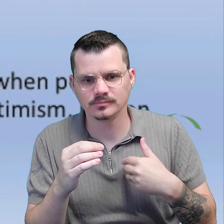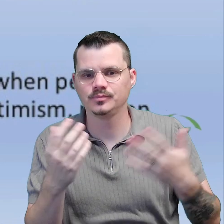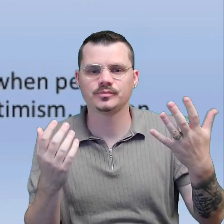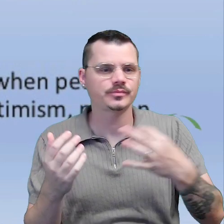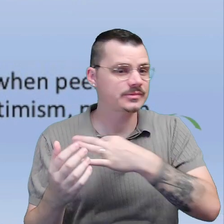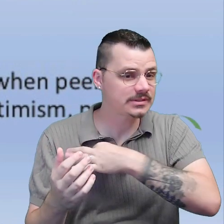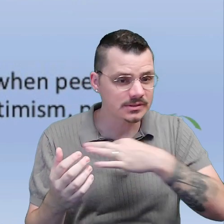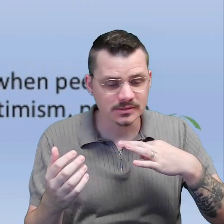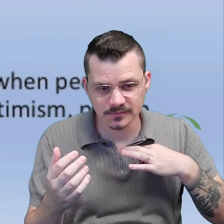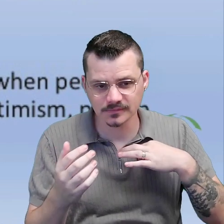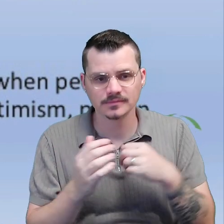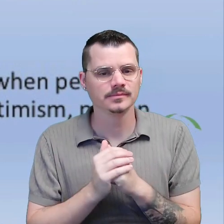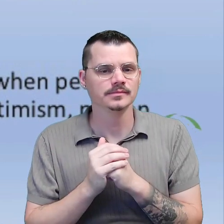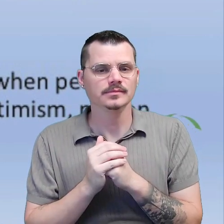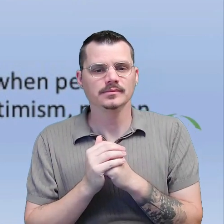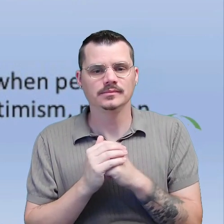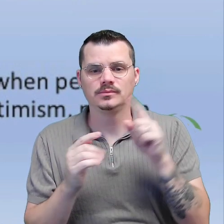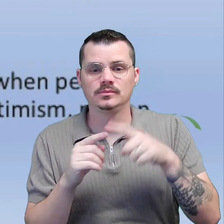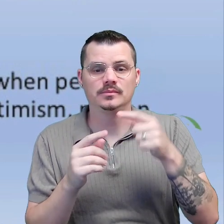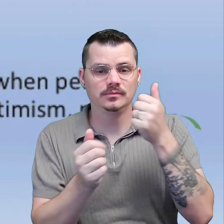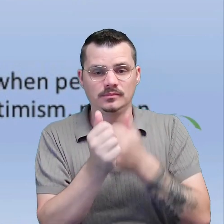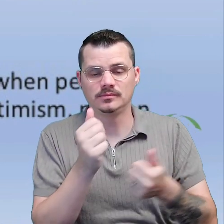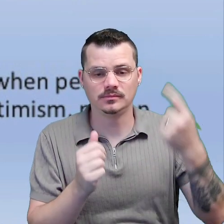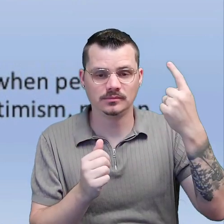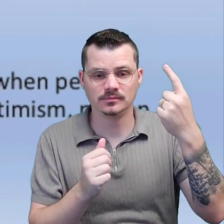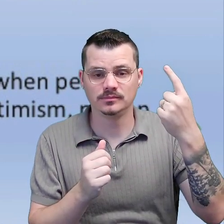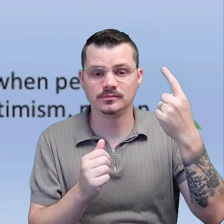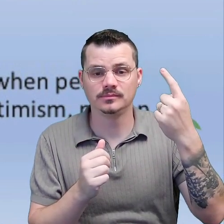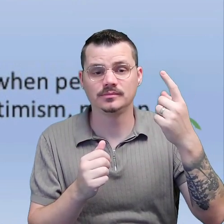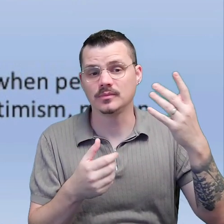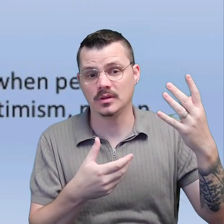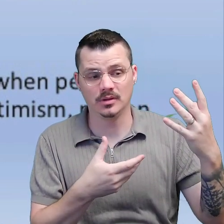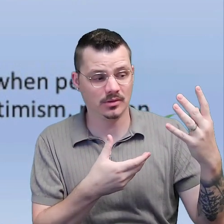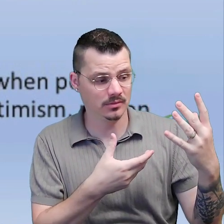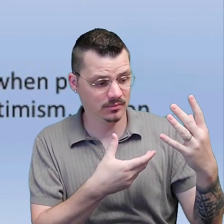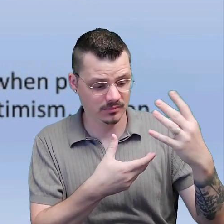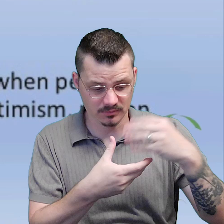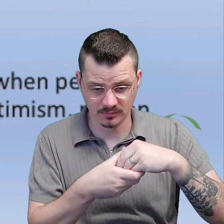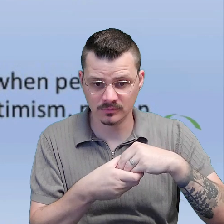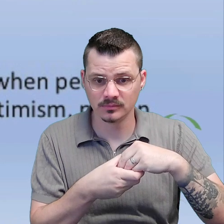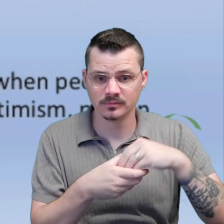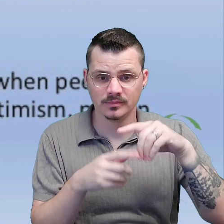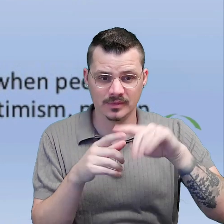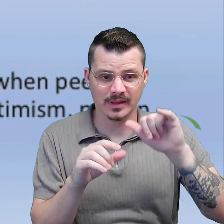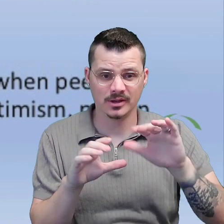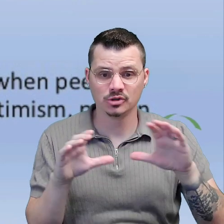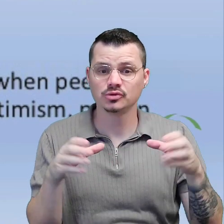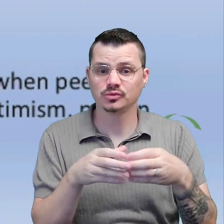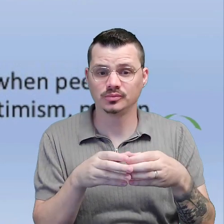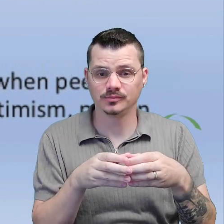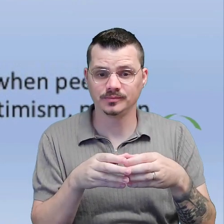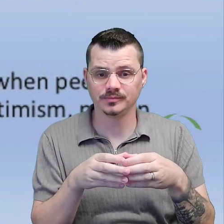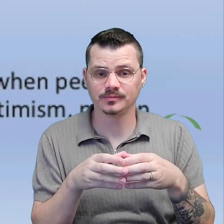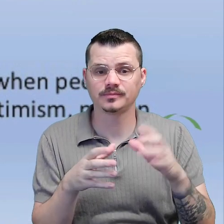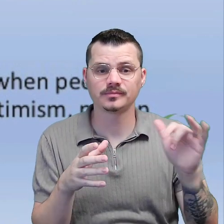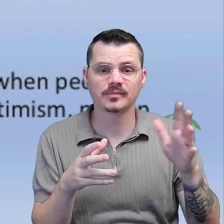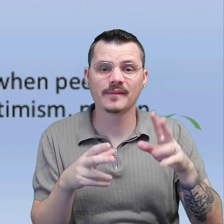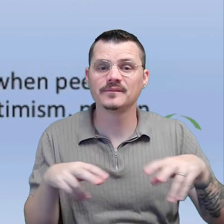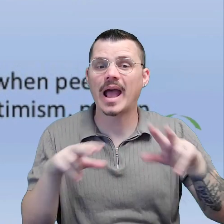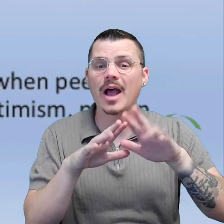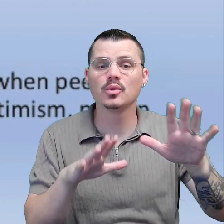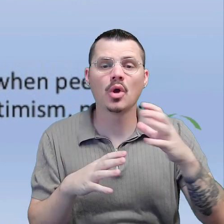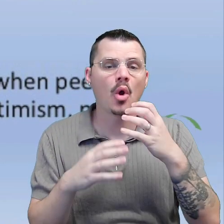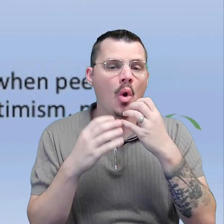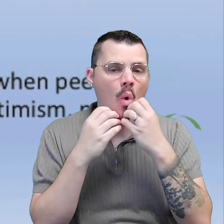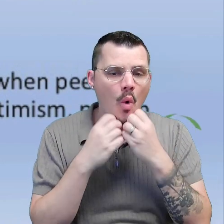members, staff members. When everybody is incorporated into the circle and the